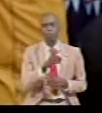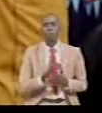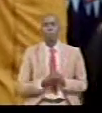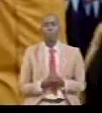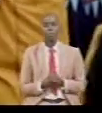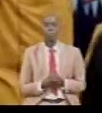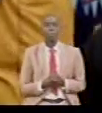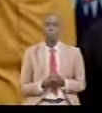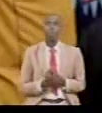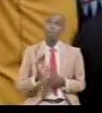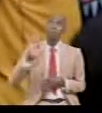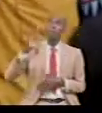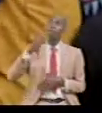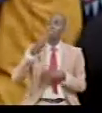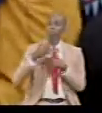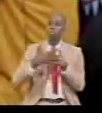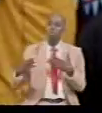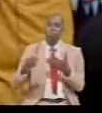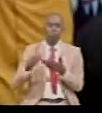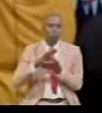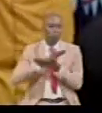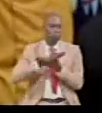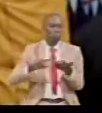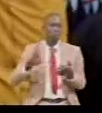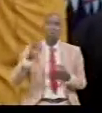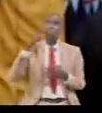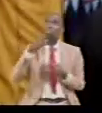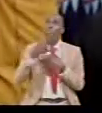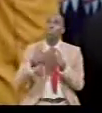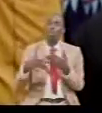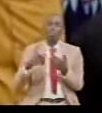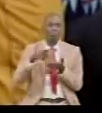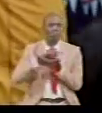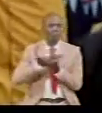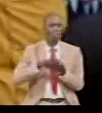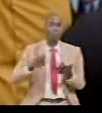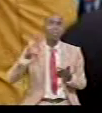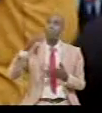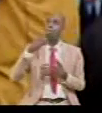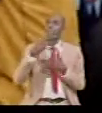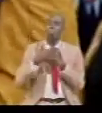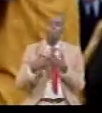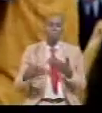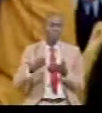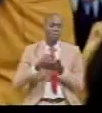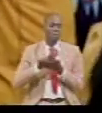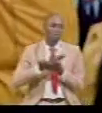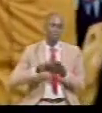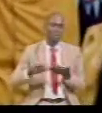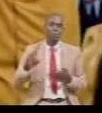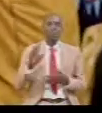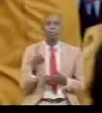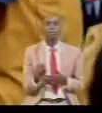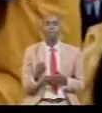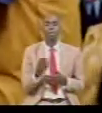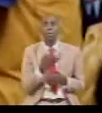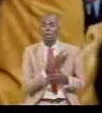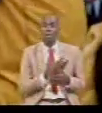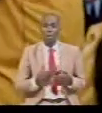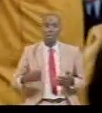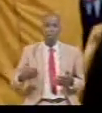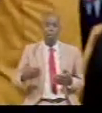It cleanses. It purifies. It sanctifies. And when